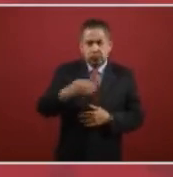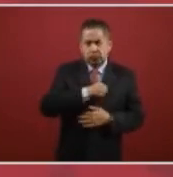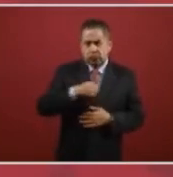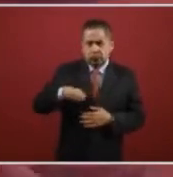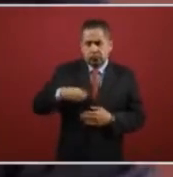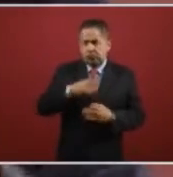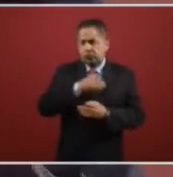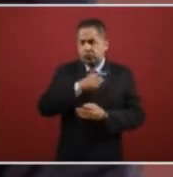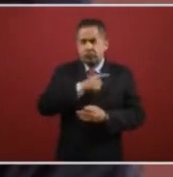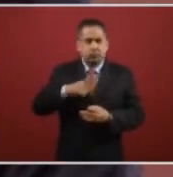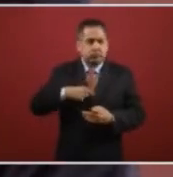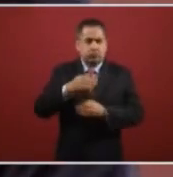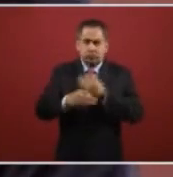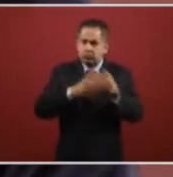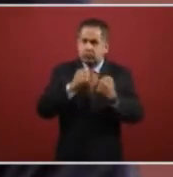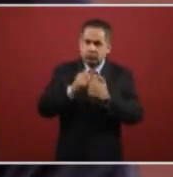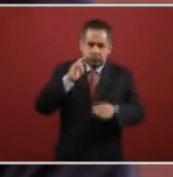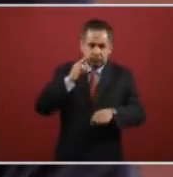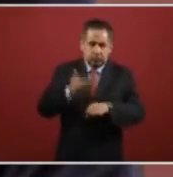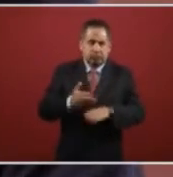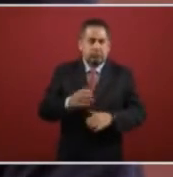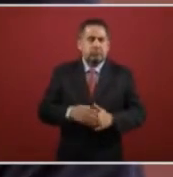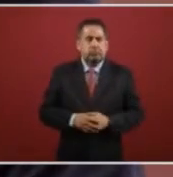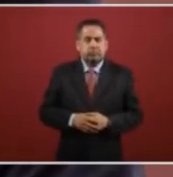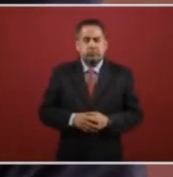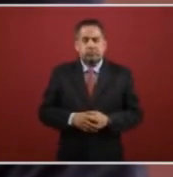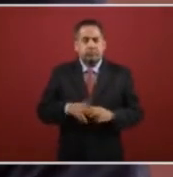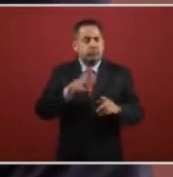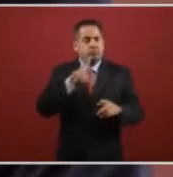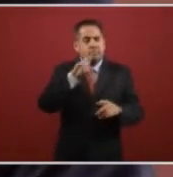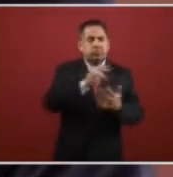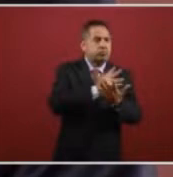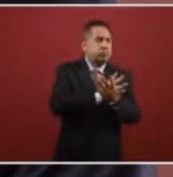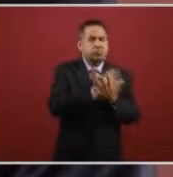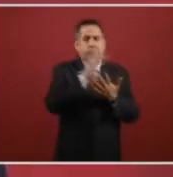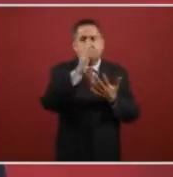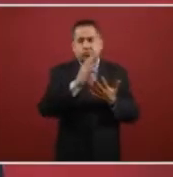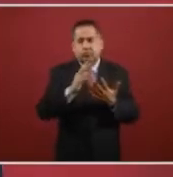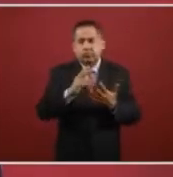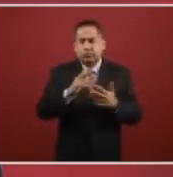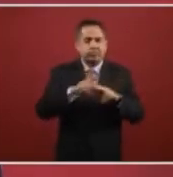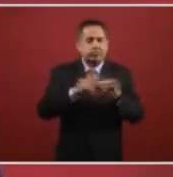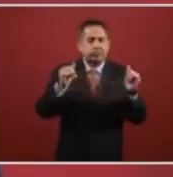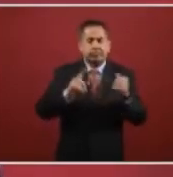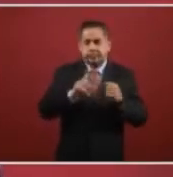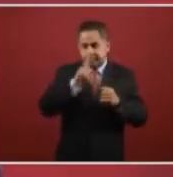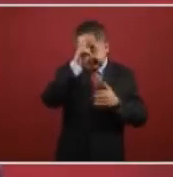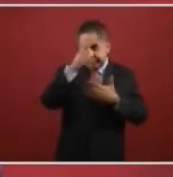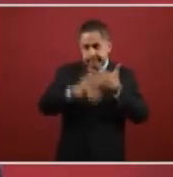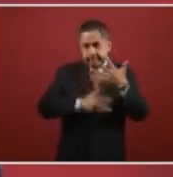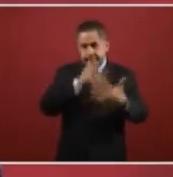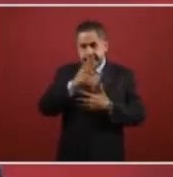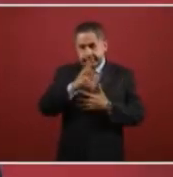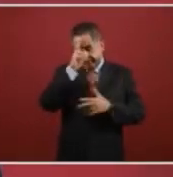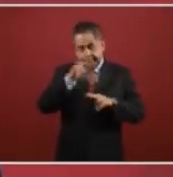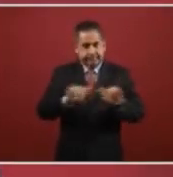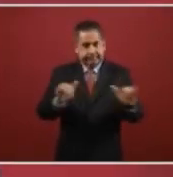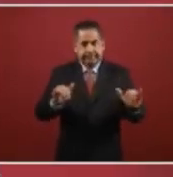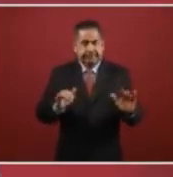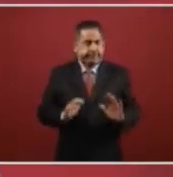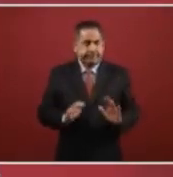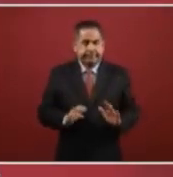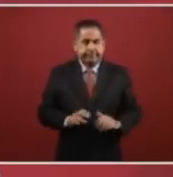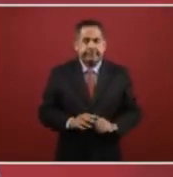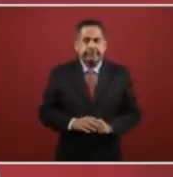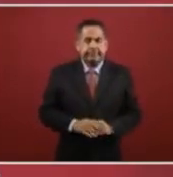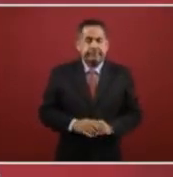to obey what the people want. It's doing it in a responsible way. No excesses, no